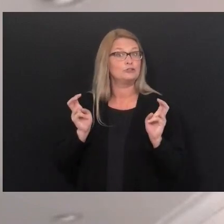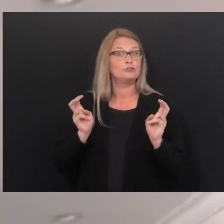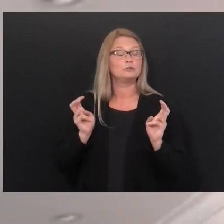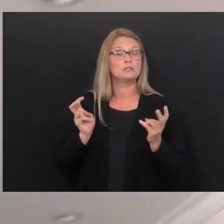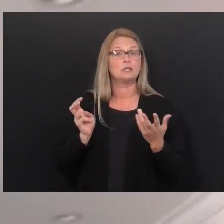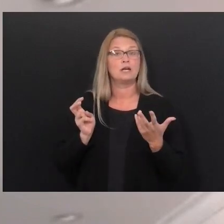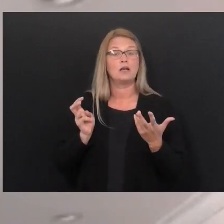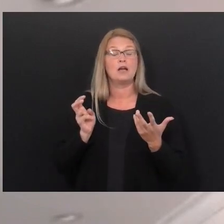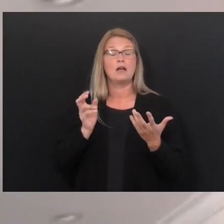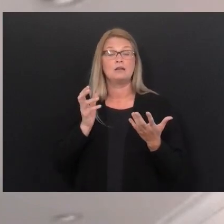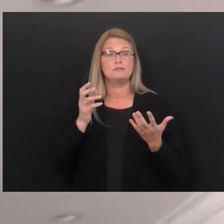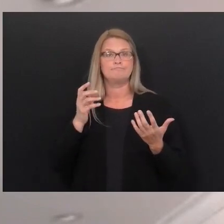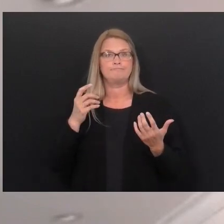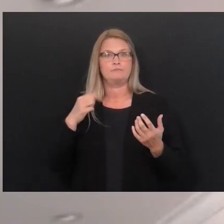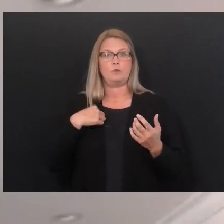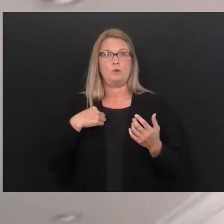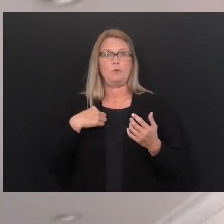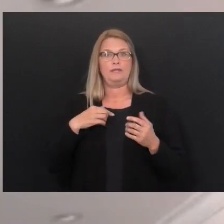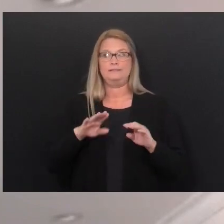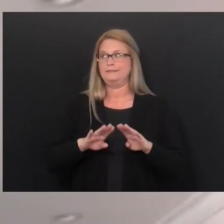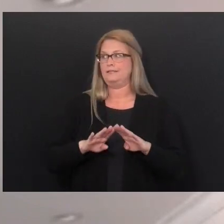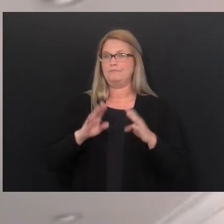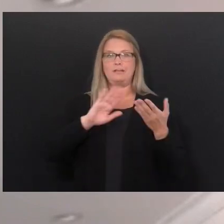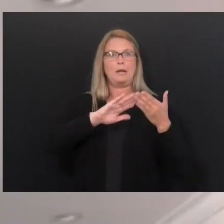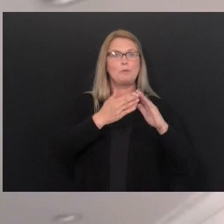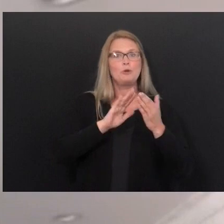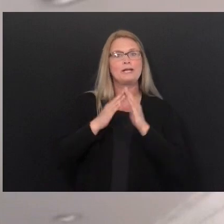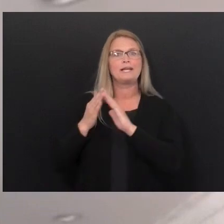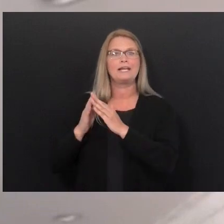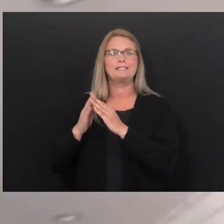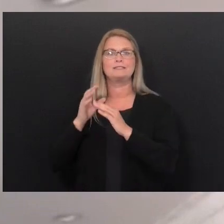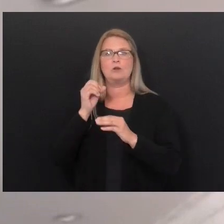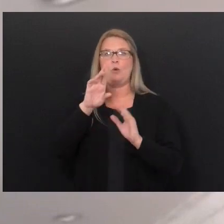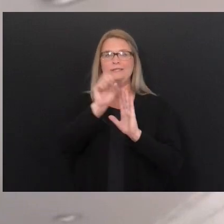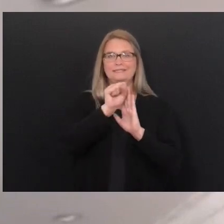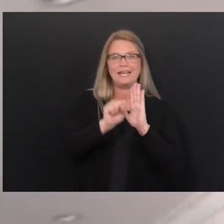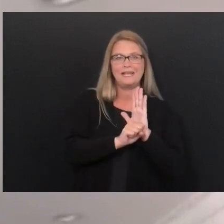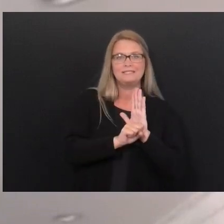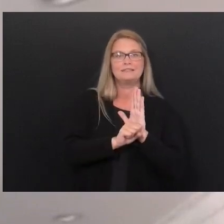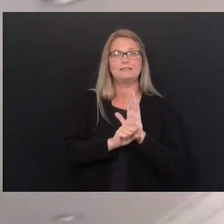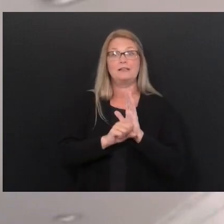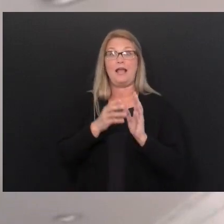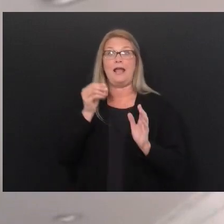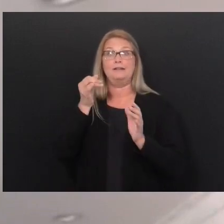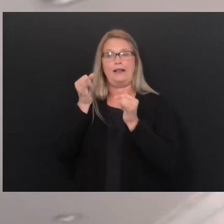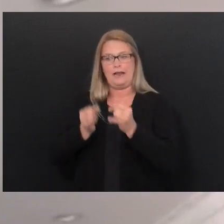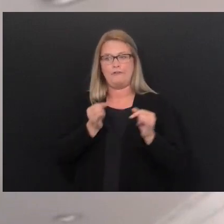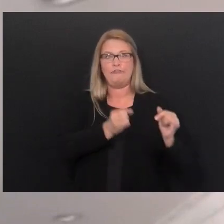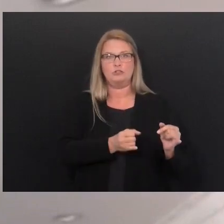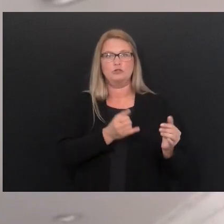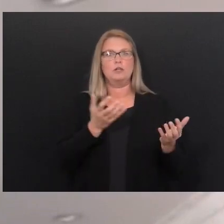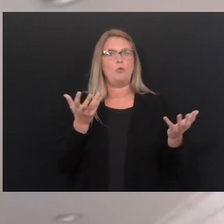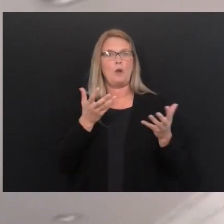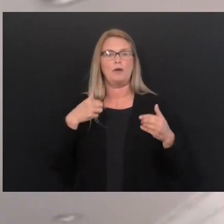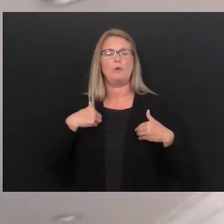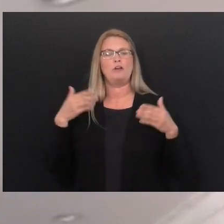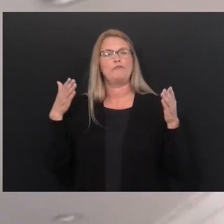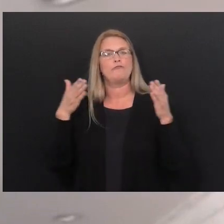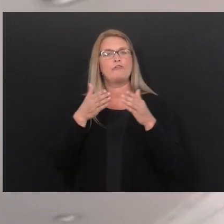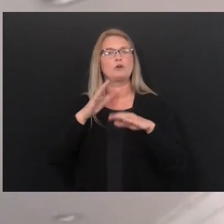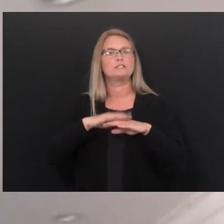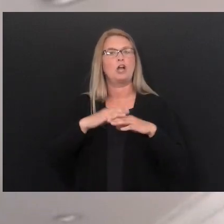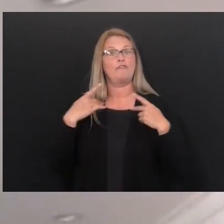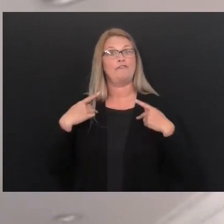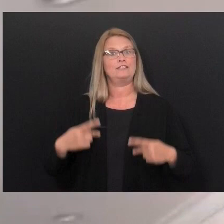about as a set of communities and as a state and as individuals is to focus on